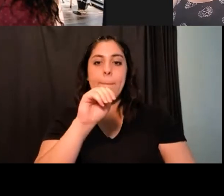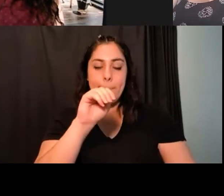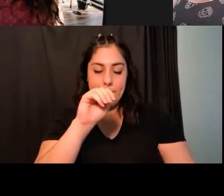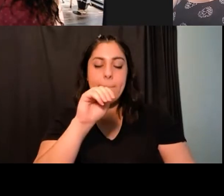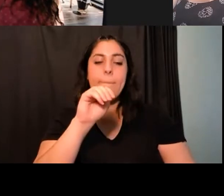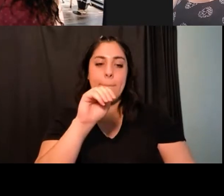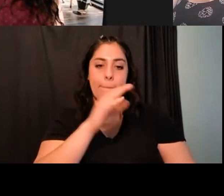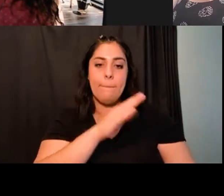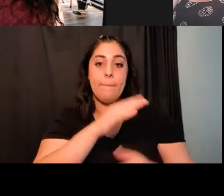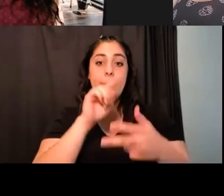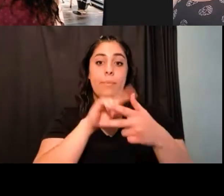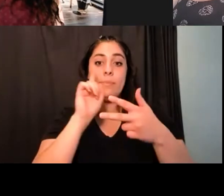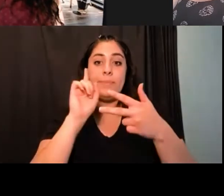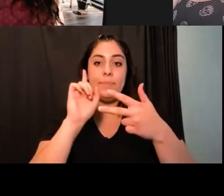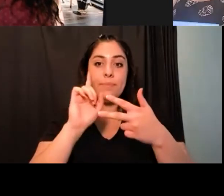VANESSACHICA.com.